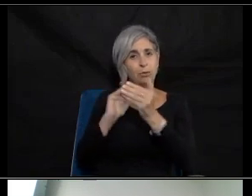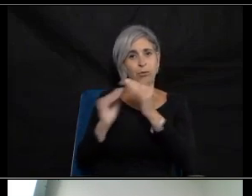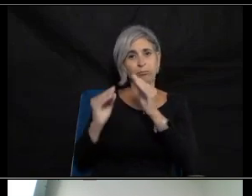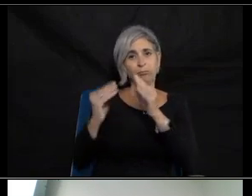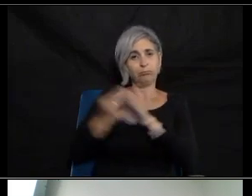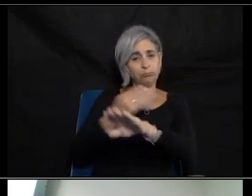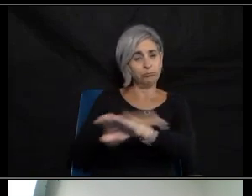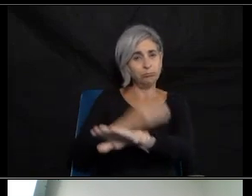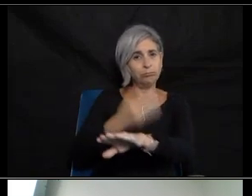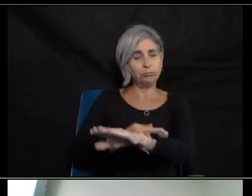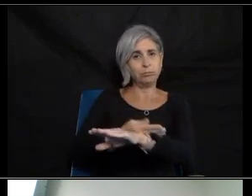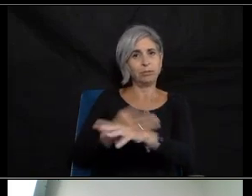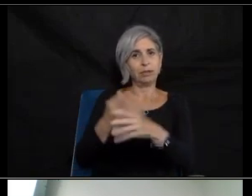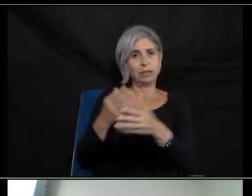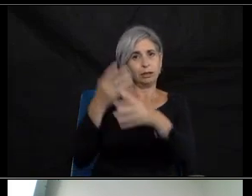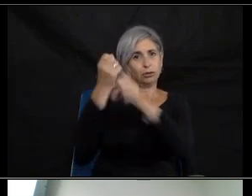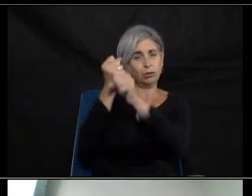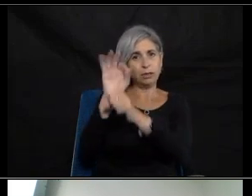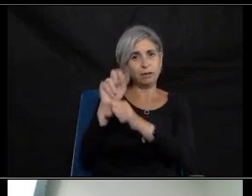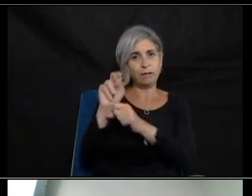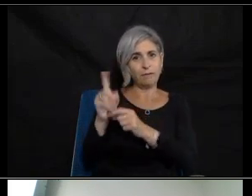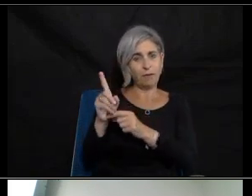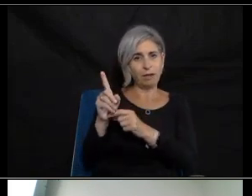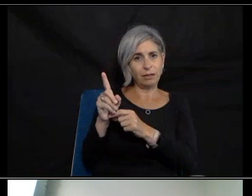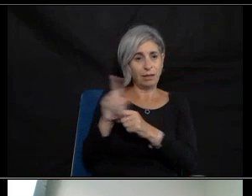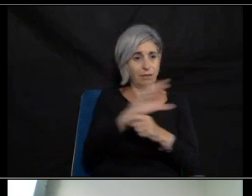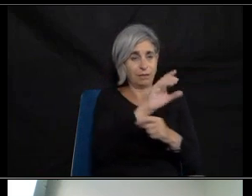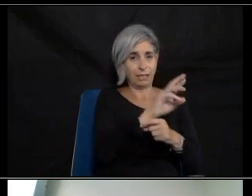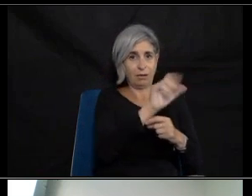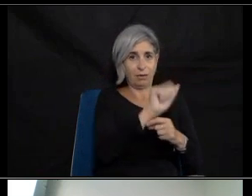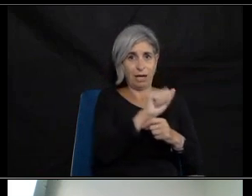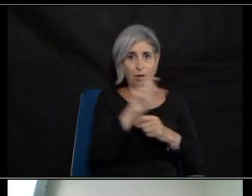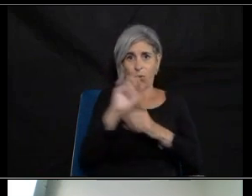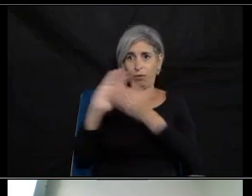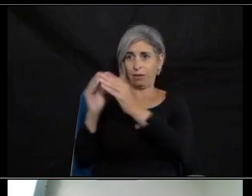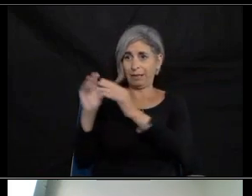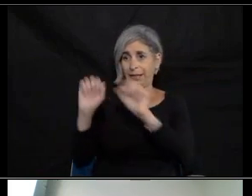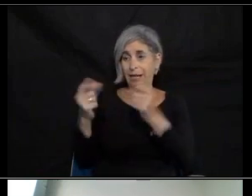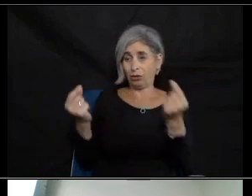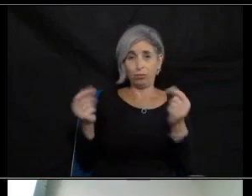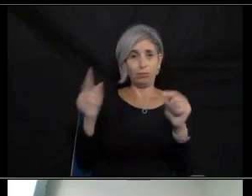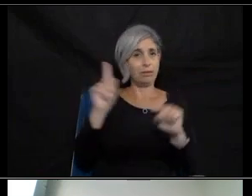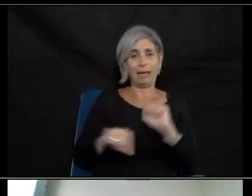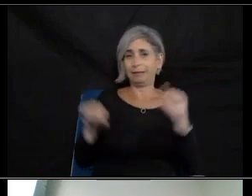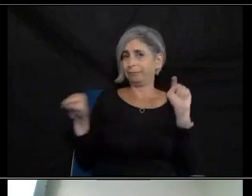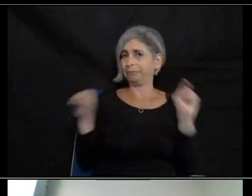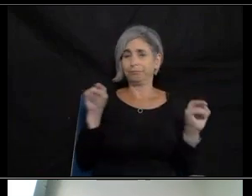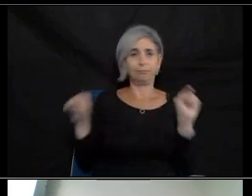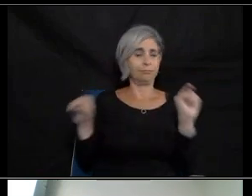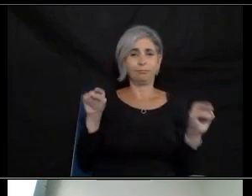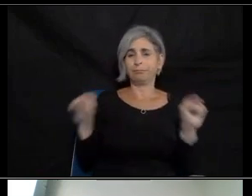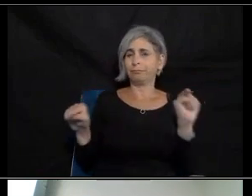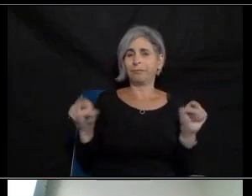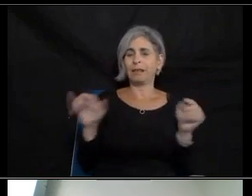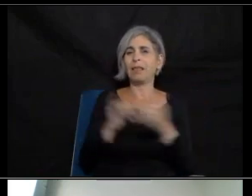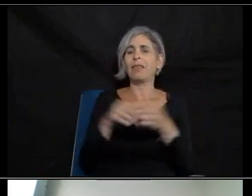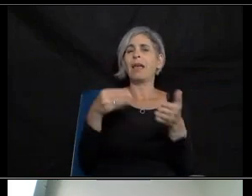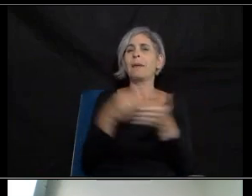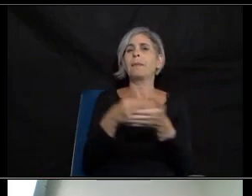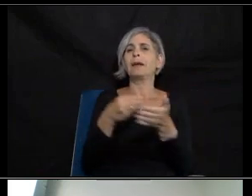fund, that is not something the city or the CRA can do, because we only can give that money for a